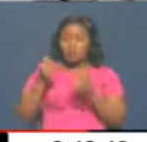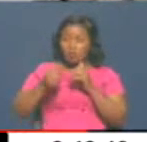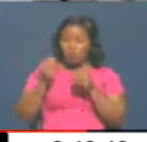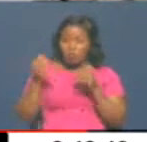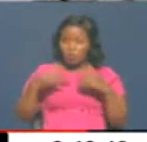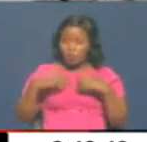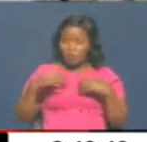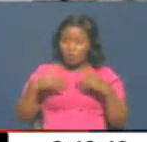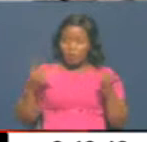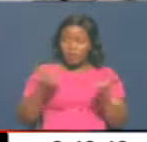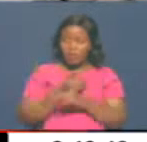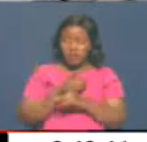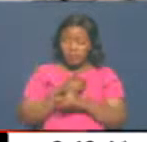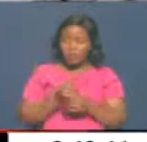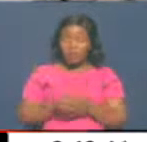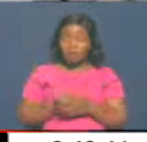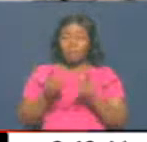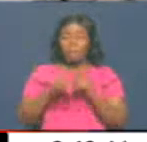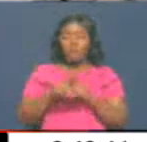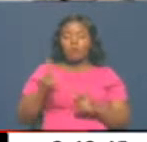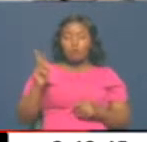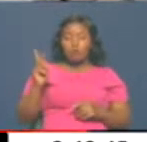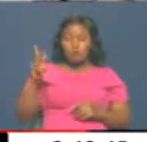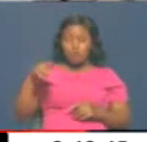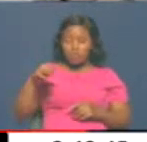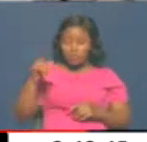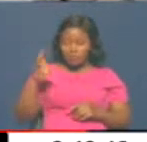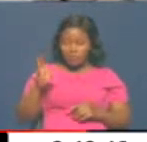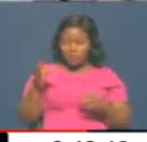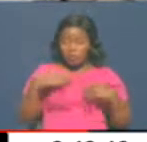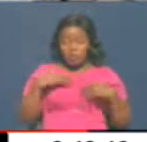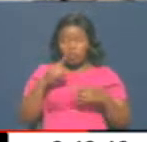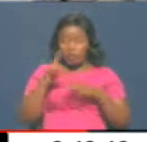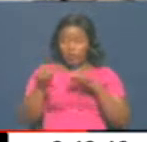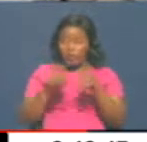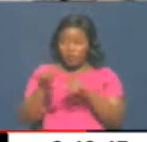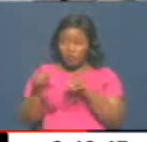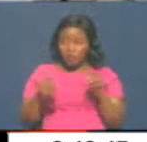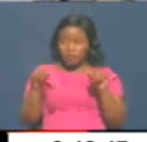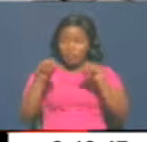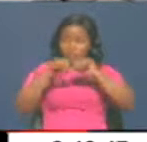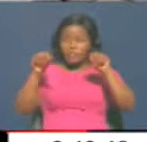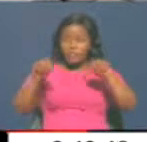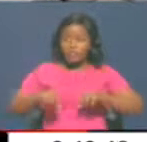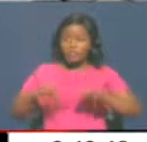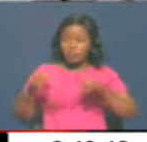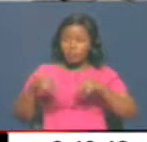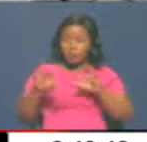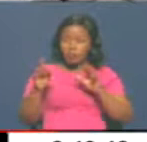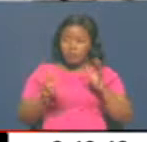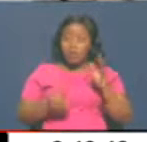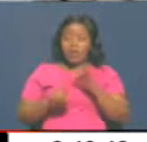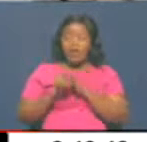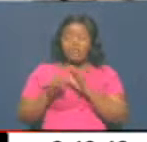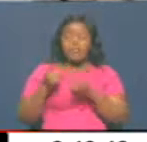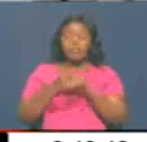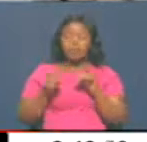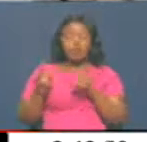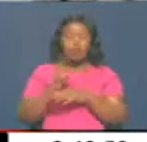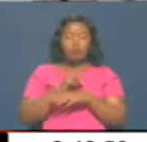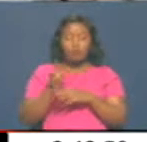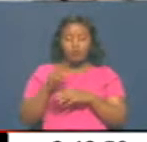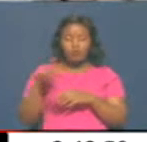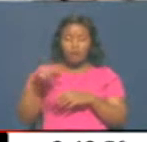agreements, KPLC to undertake a forensic audit on the procurement and system losses arising from the use of heavy fuel